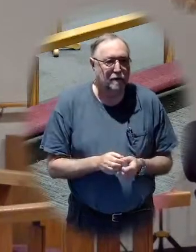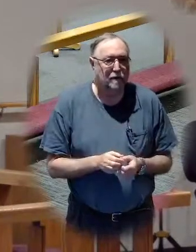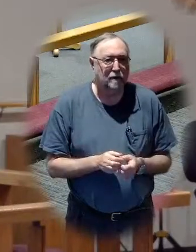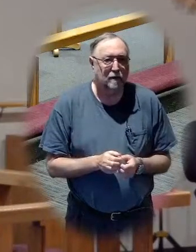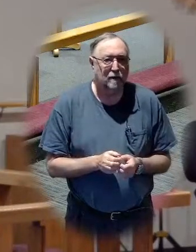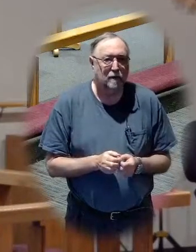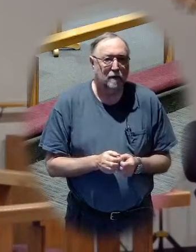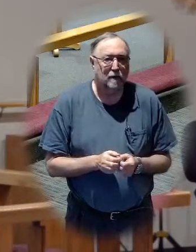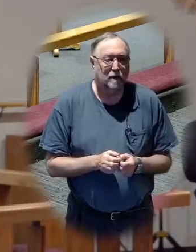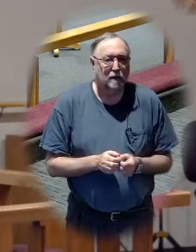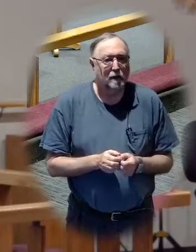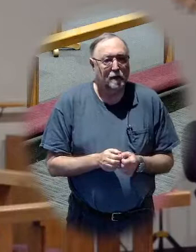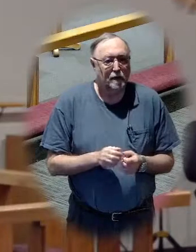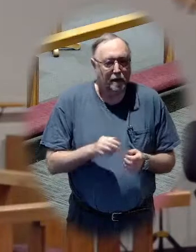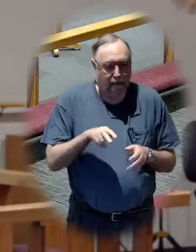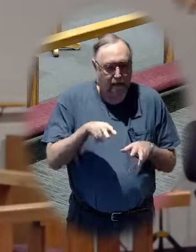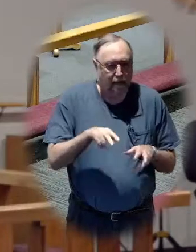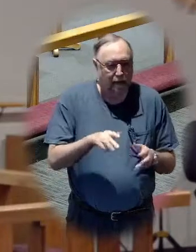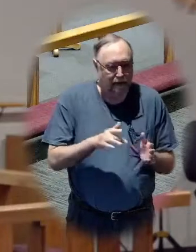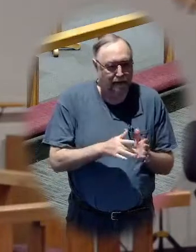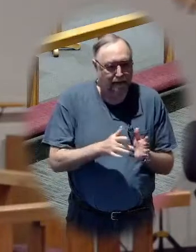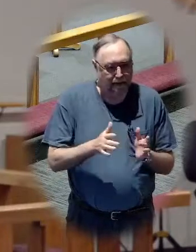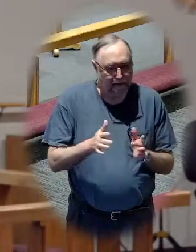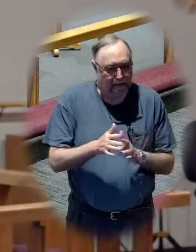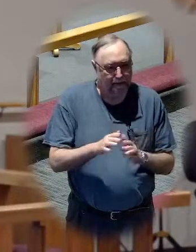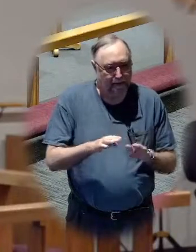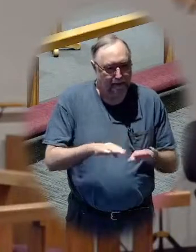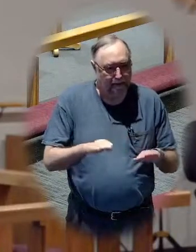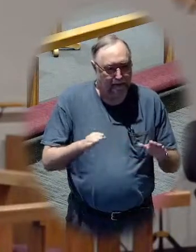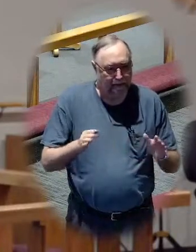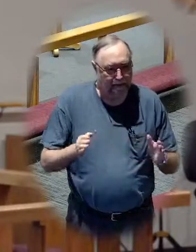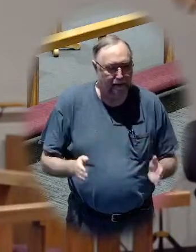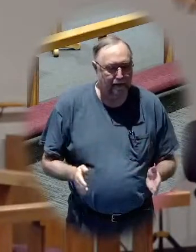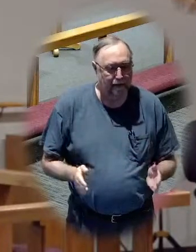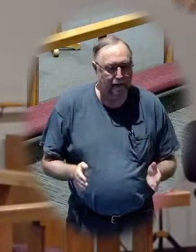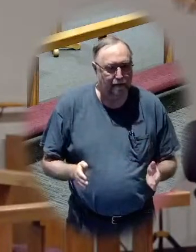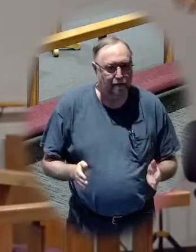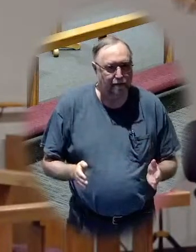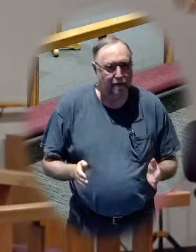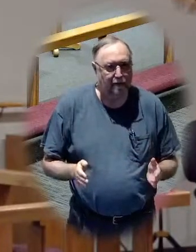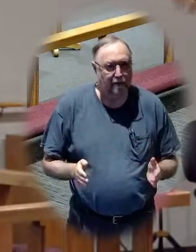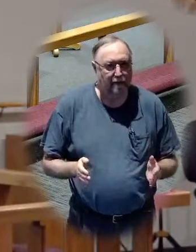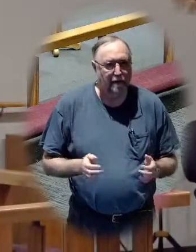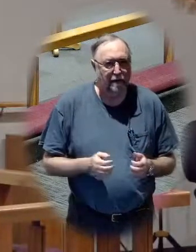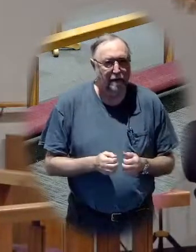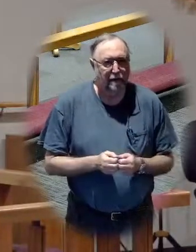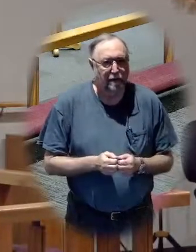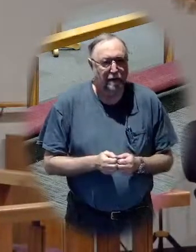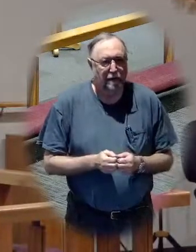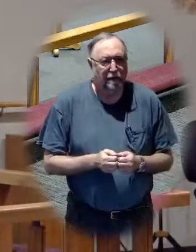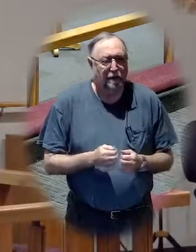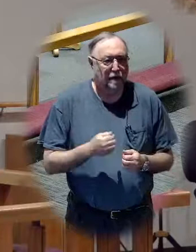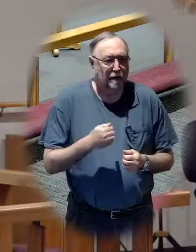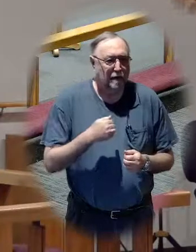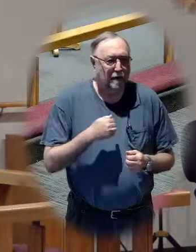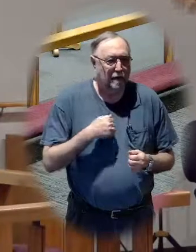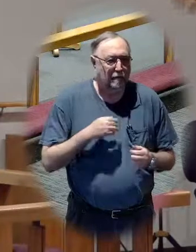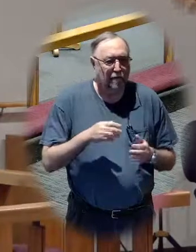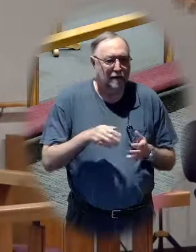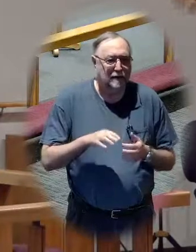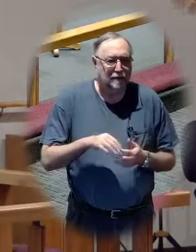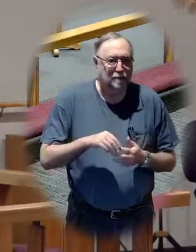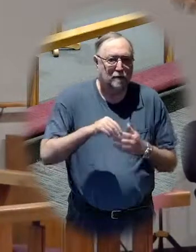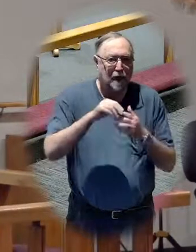the person of Christ. We have the Nunc Dimittis as part of our gospel text this